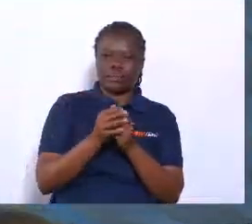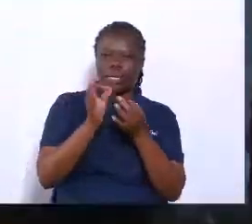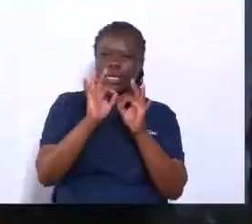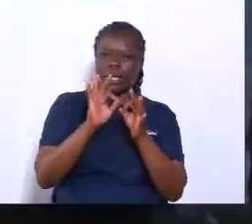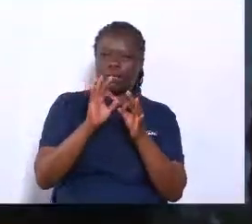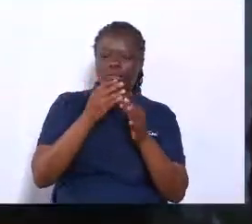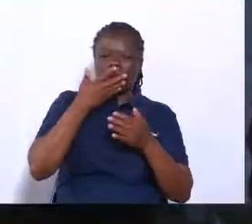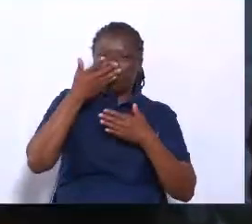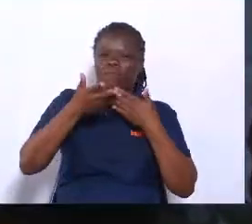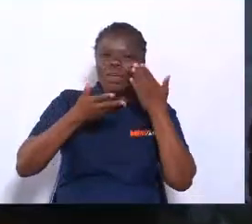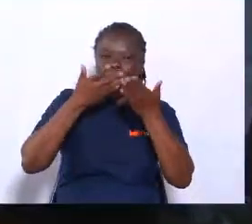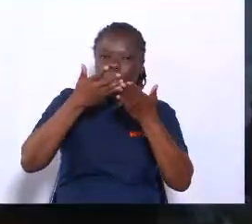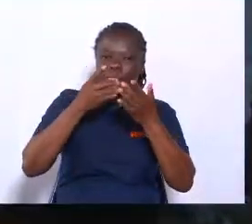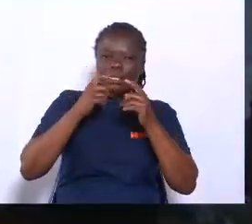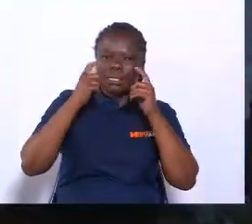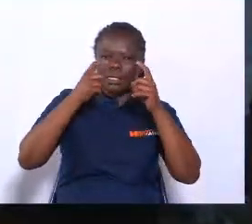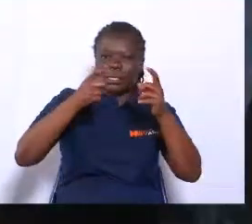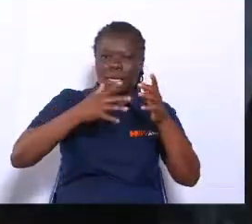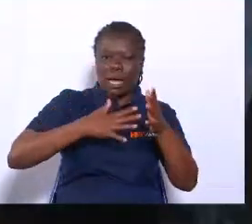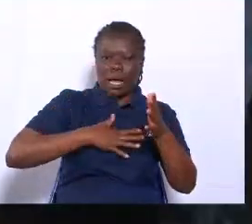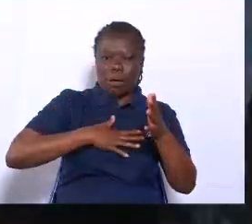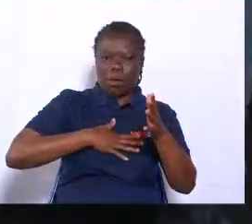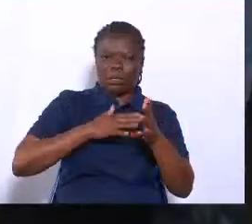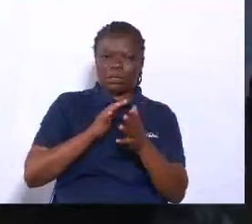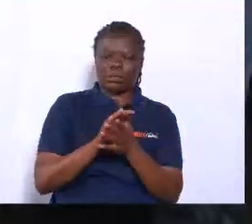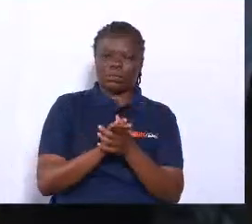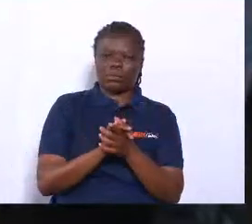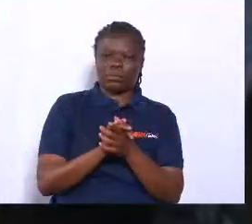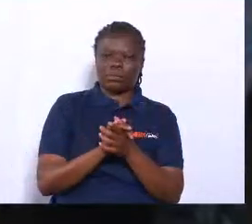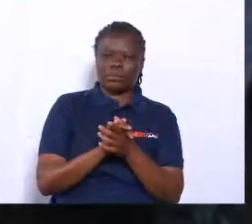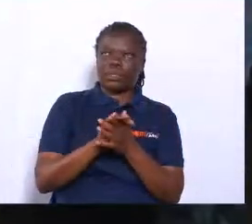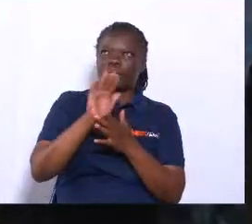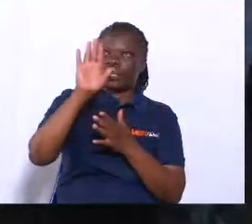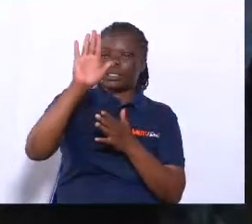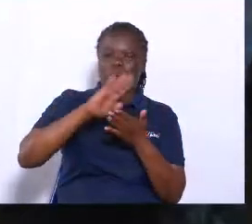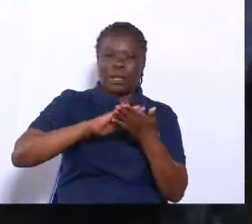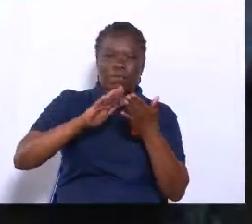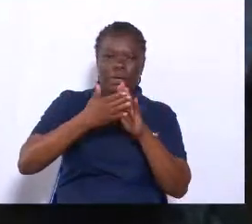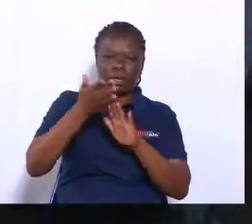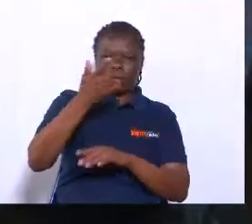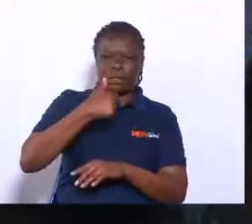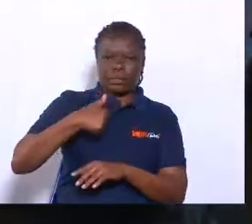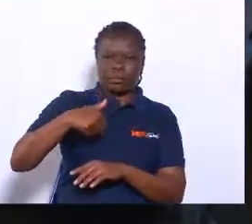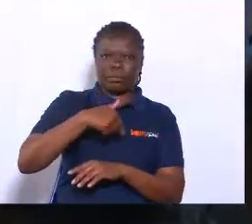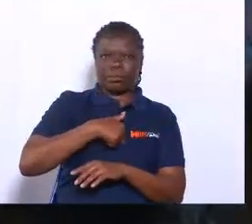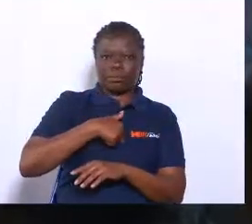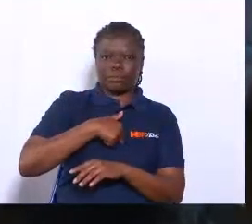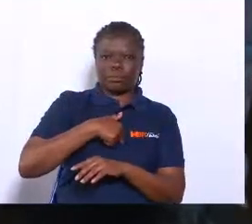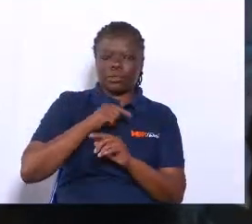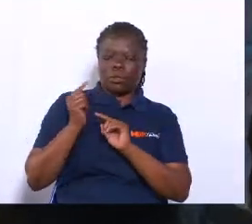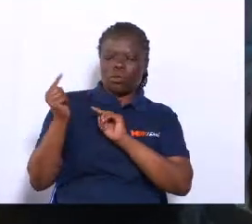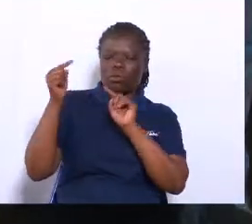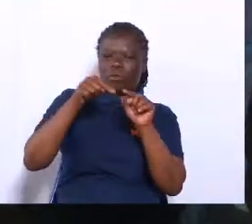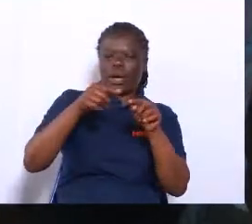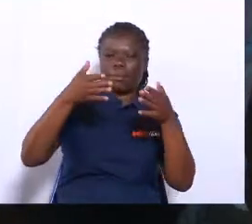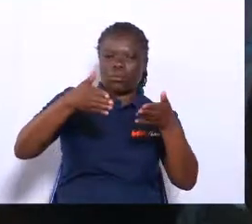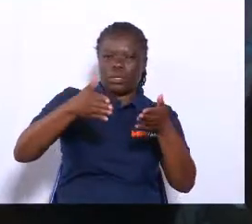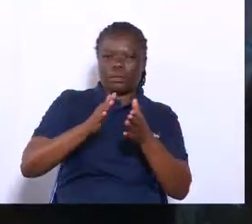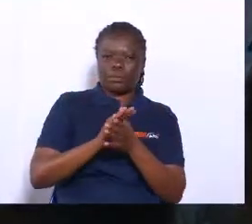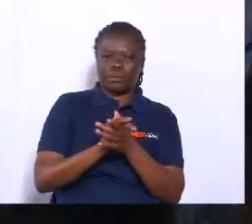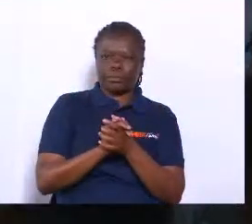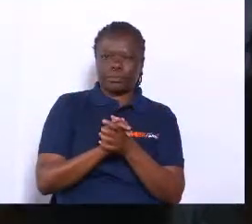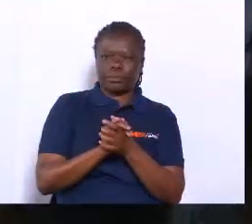confess our sins, ikiwa sisi wenyewe tutatubu dhambi zetu, he's going to forgive them. Atatusamehe. You've come today. Umekuja